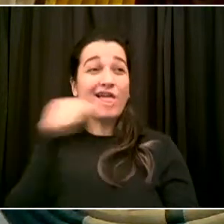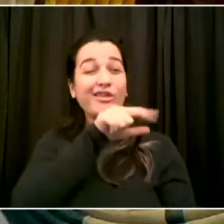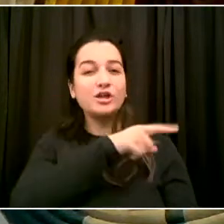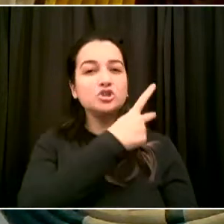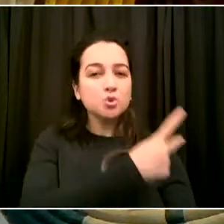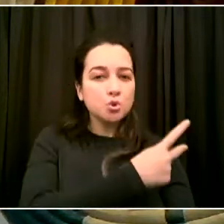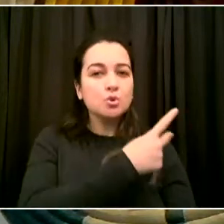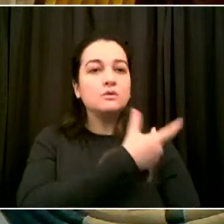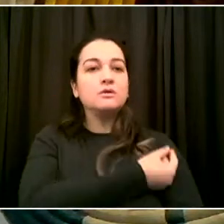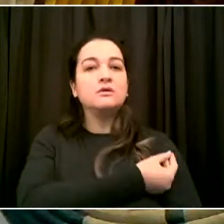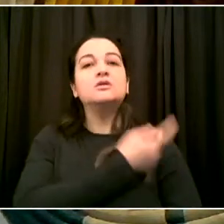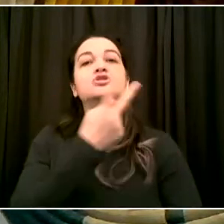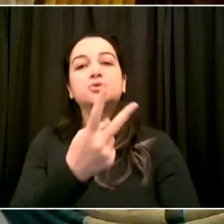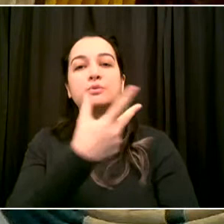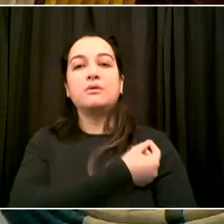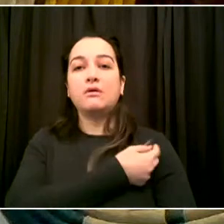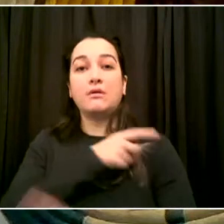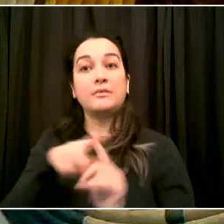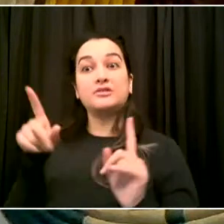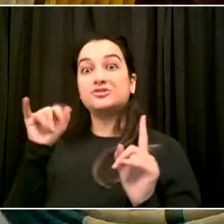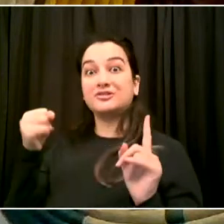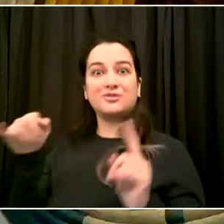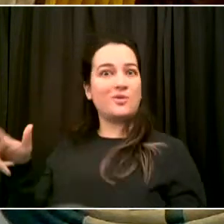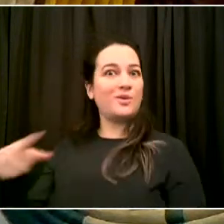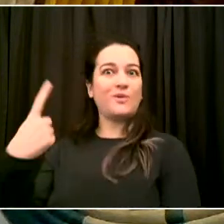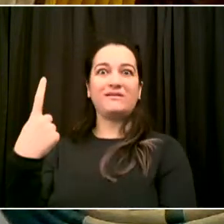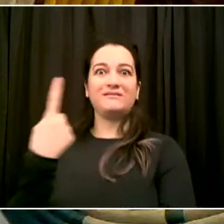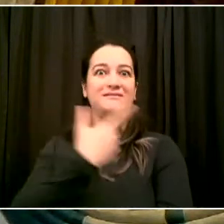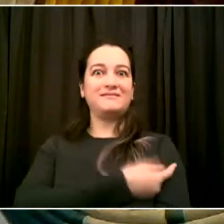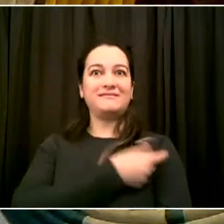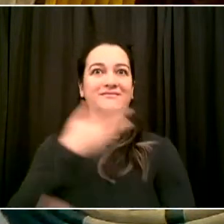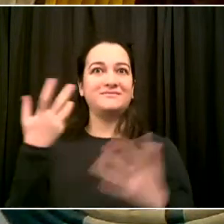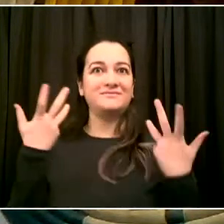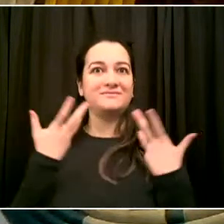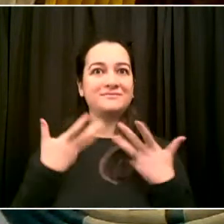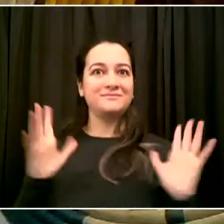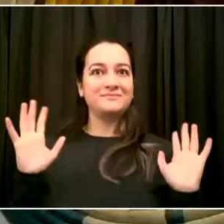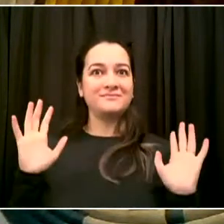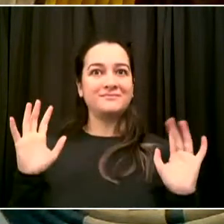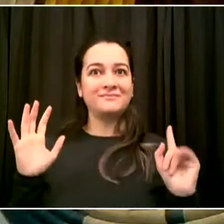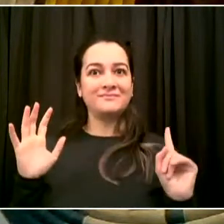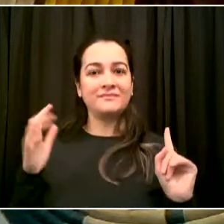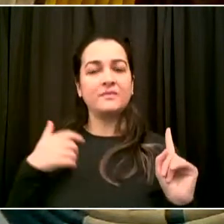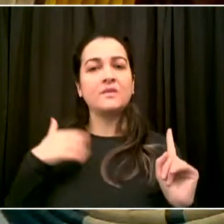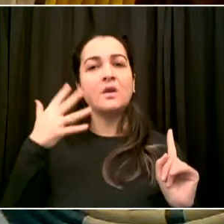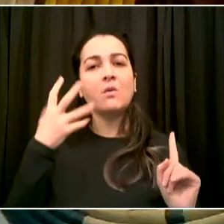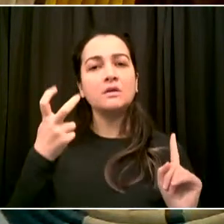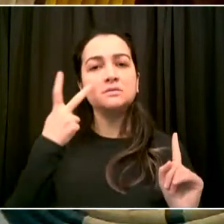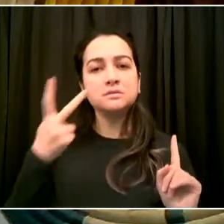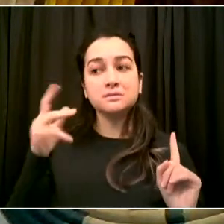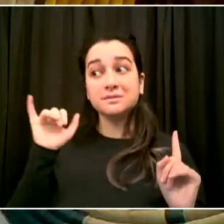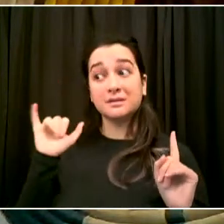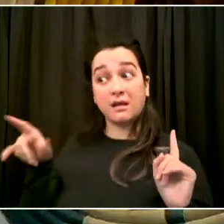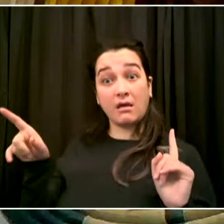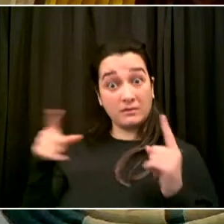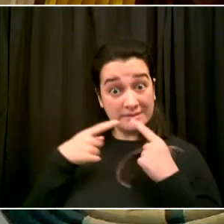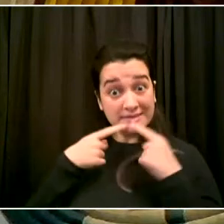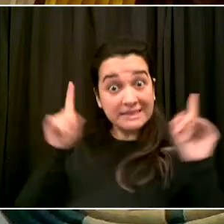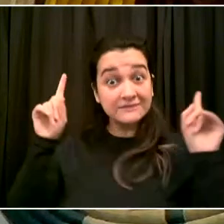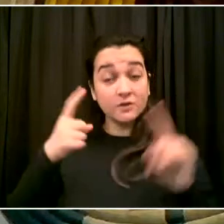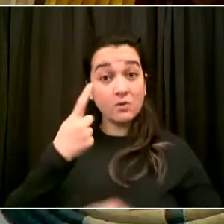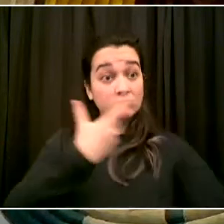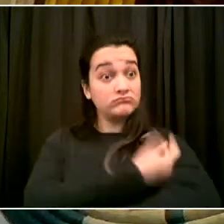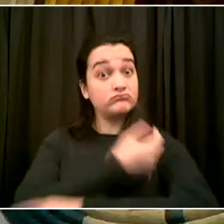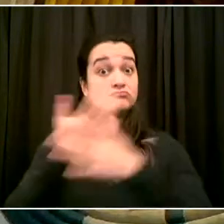of course, we're kind of at the whims of what the federal government is able to allocate to New York City specifically, as well as, of course, what